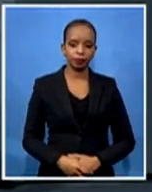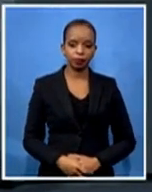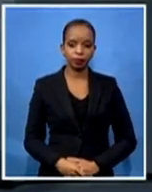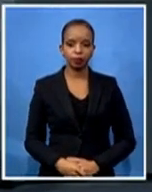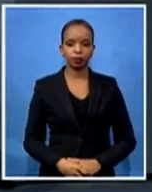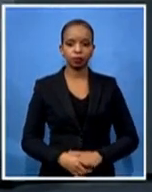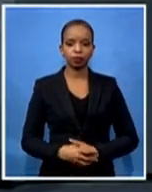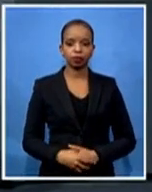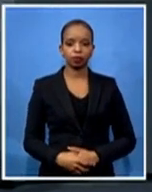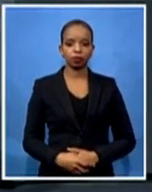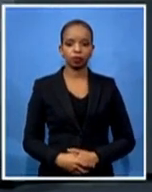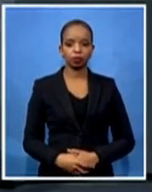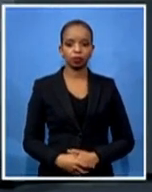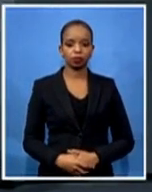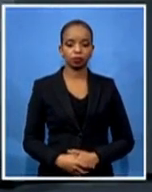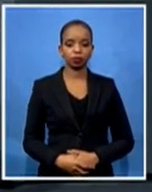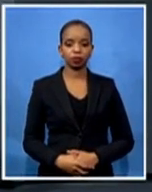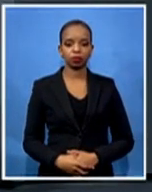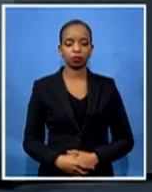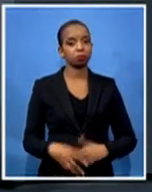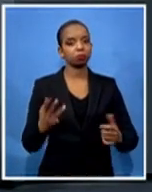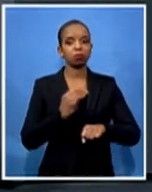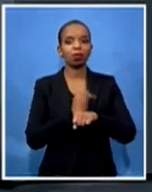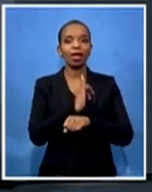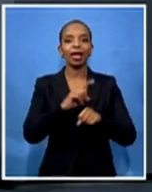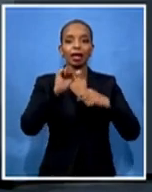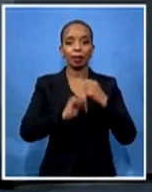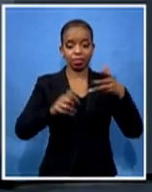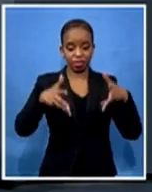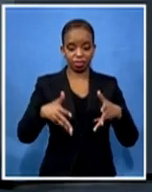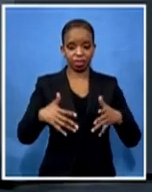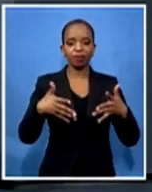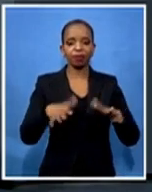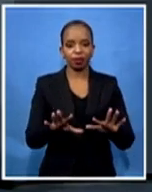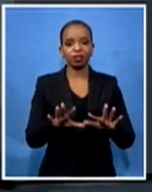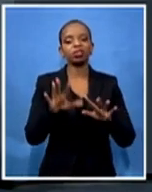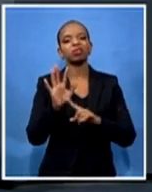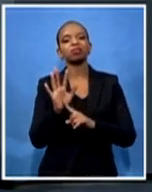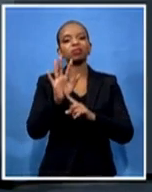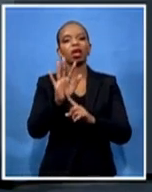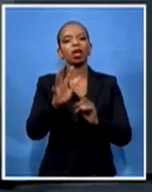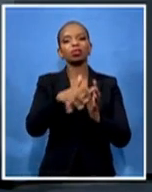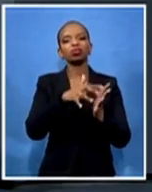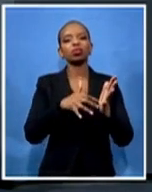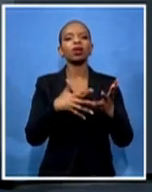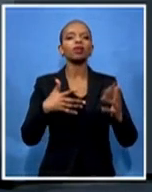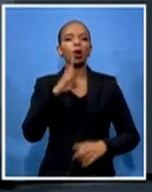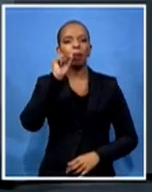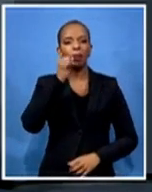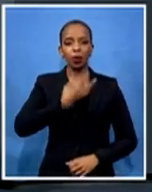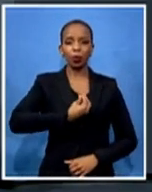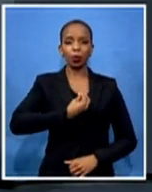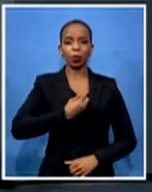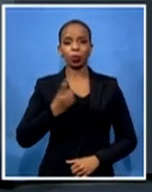Earlier this month, we featured a story of a local young man who had developed an innovative touchless keypad that